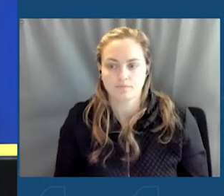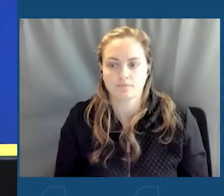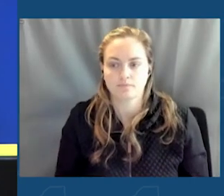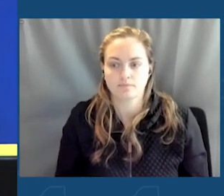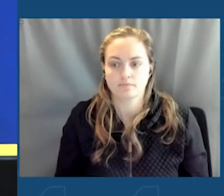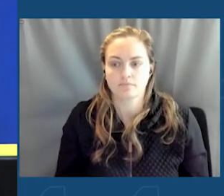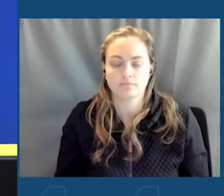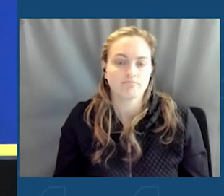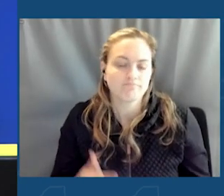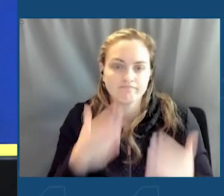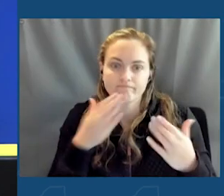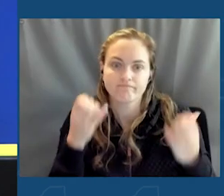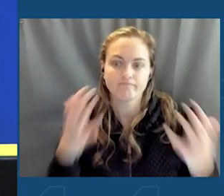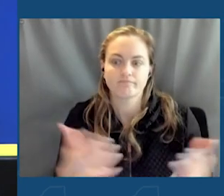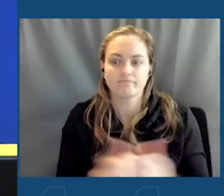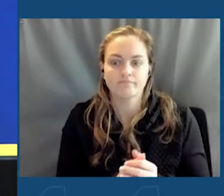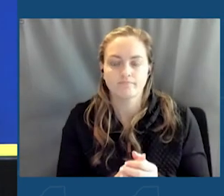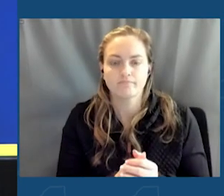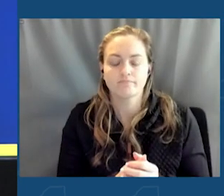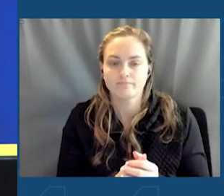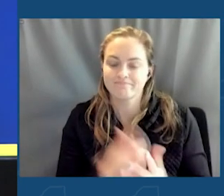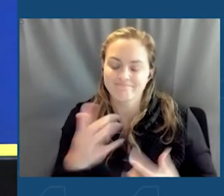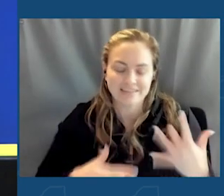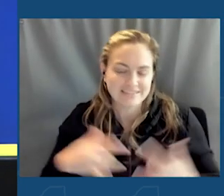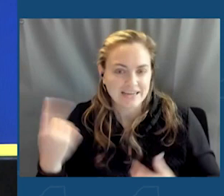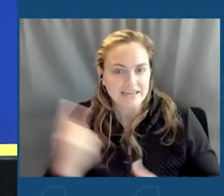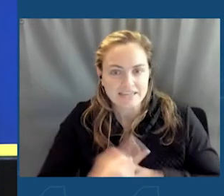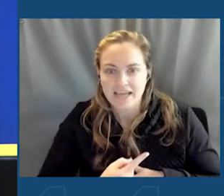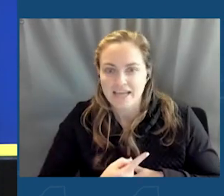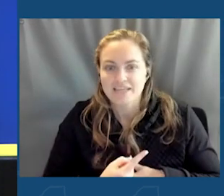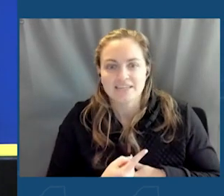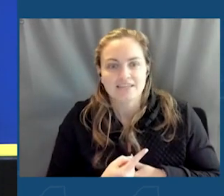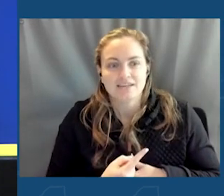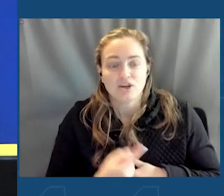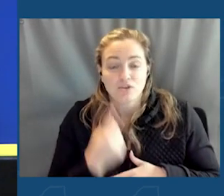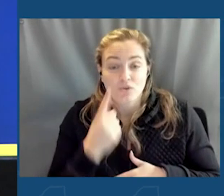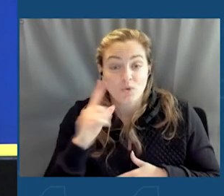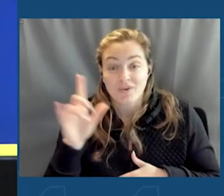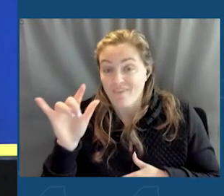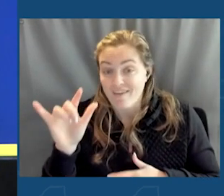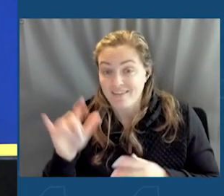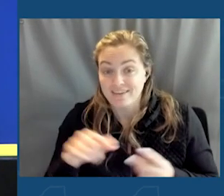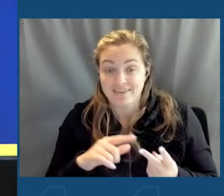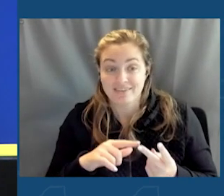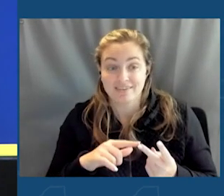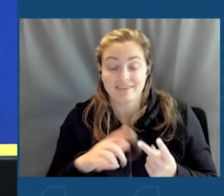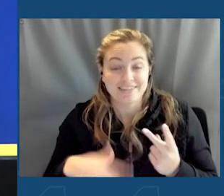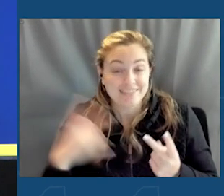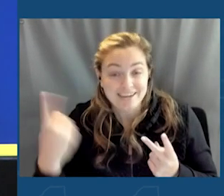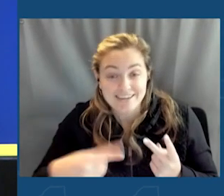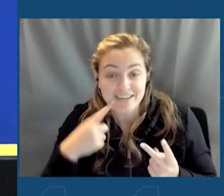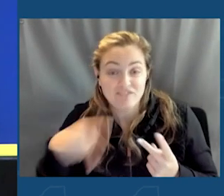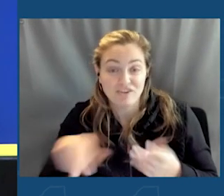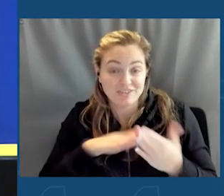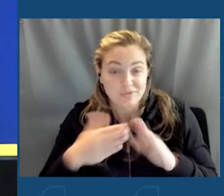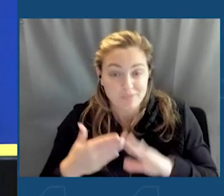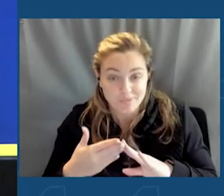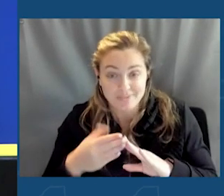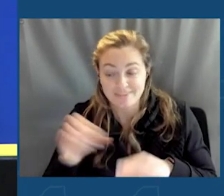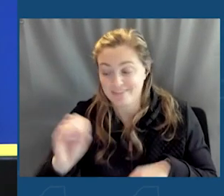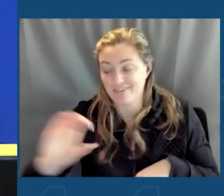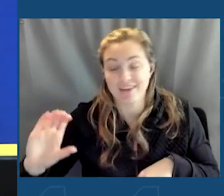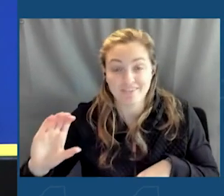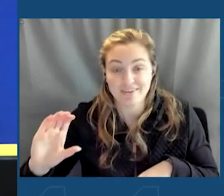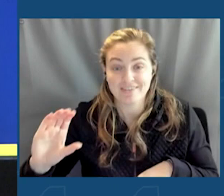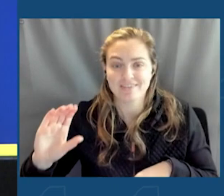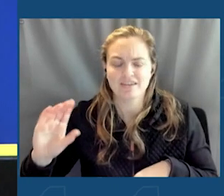thank you enough, Governor. This is an exciting day for Long Island. It's an exciting day for this community in Suffolk County, but this